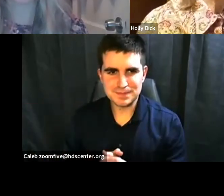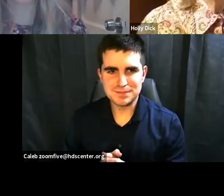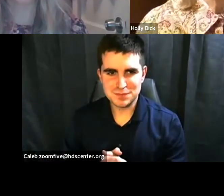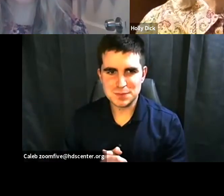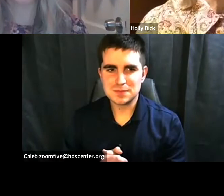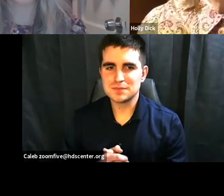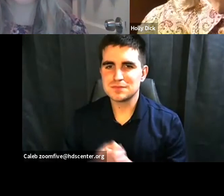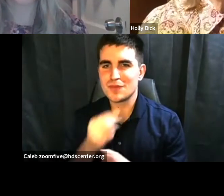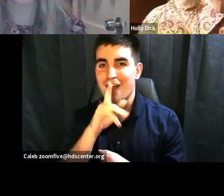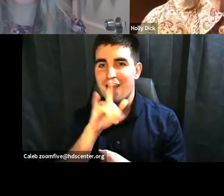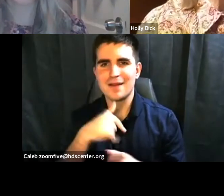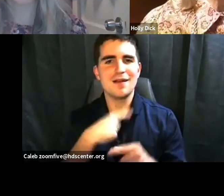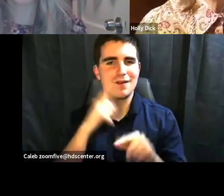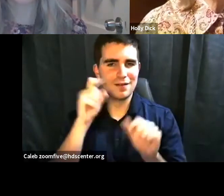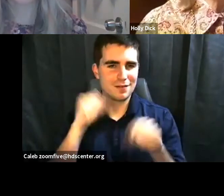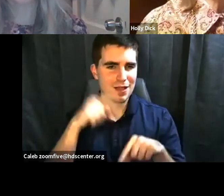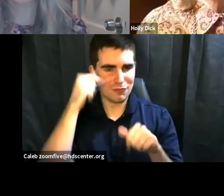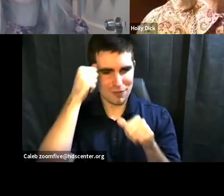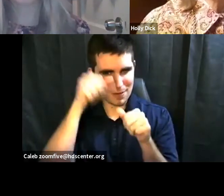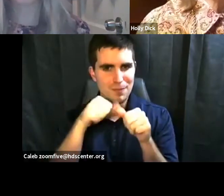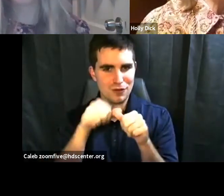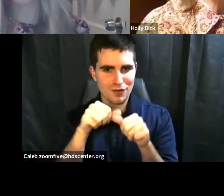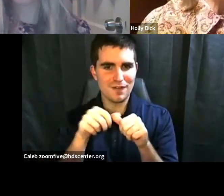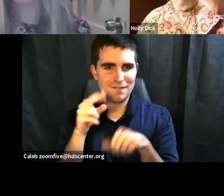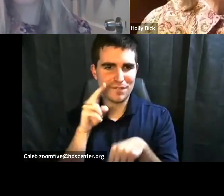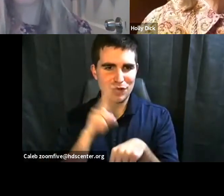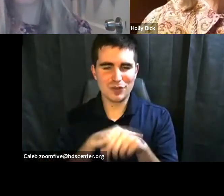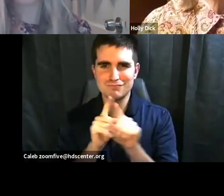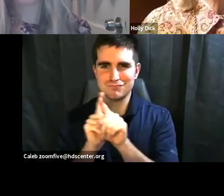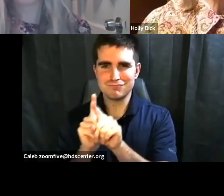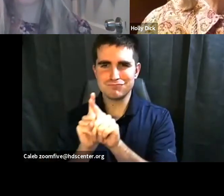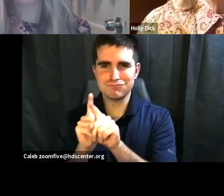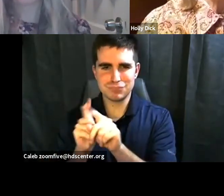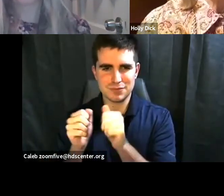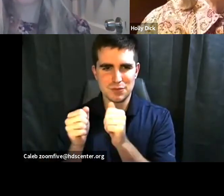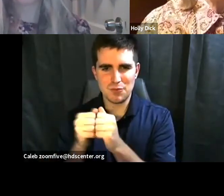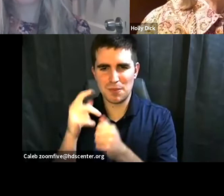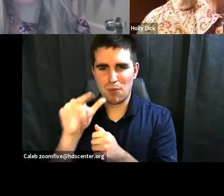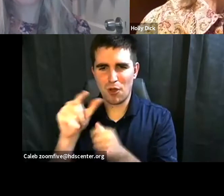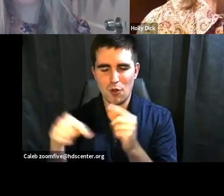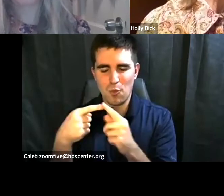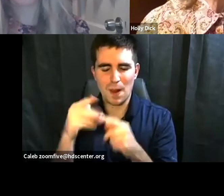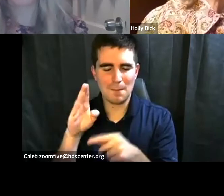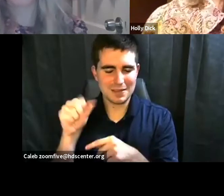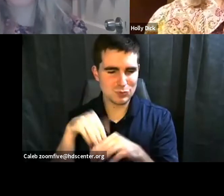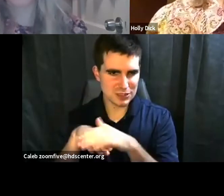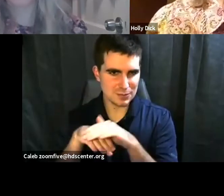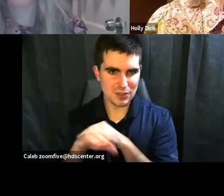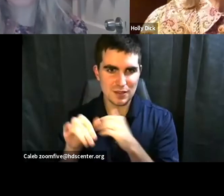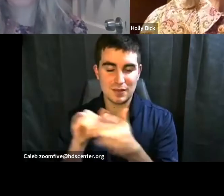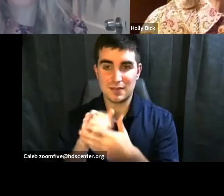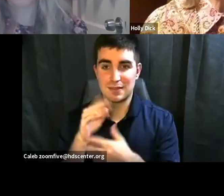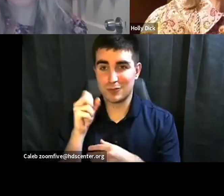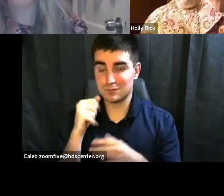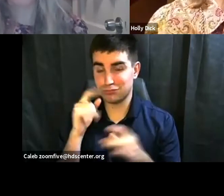And I can remember, of course, I rode with Paul when they first started making the buses accessible. And that was a real trip, I'll tell you.